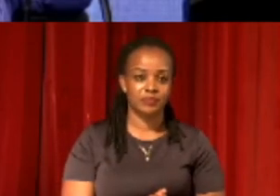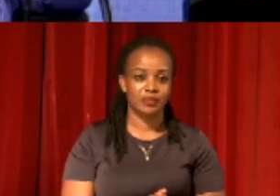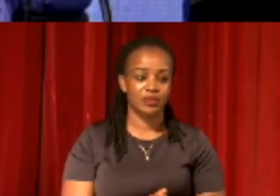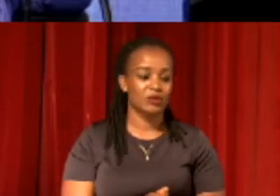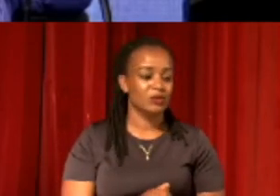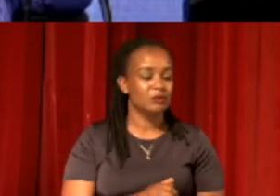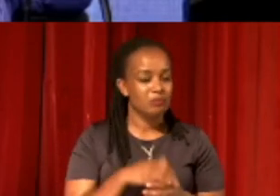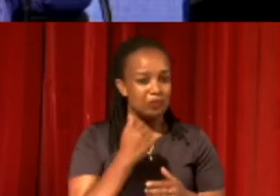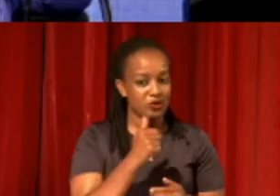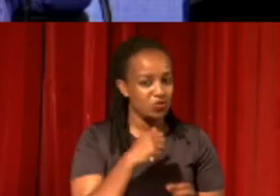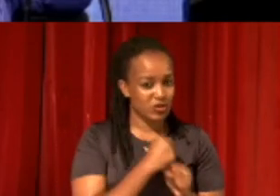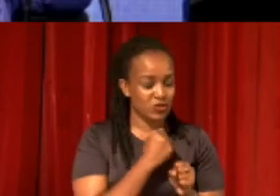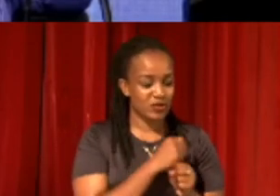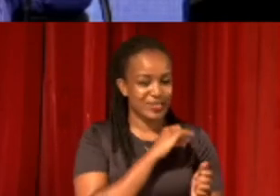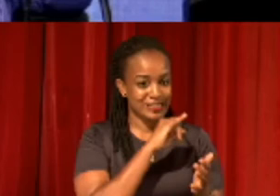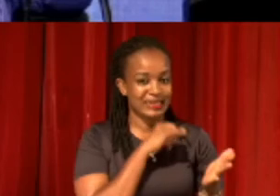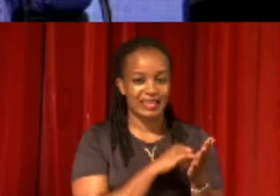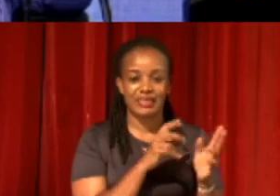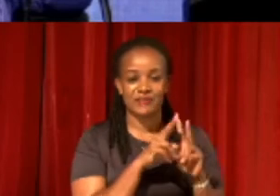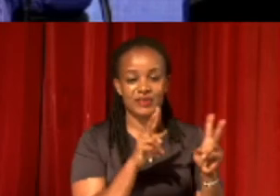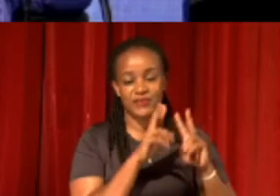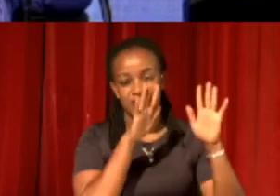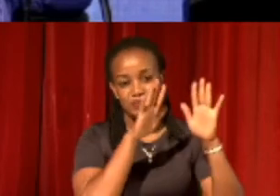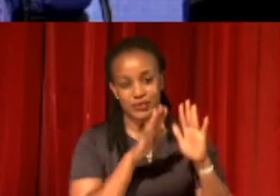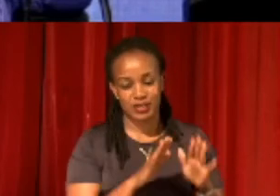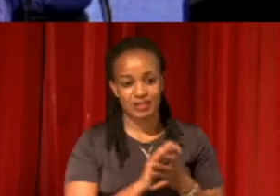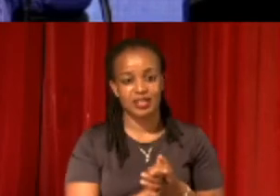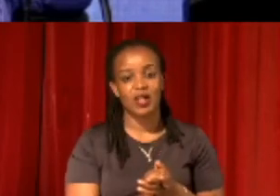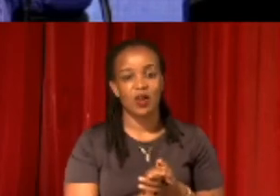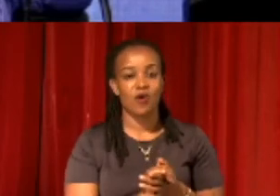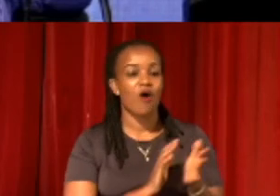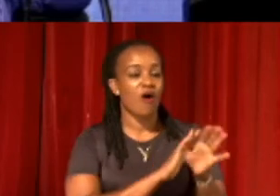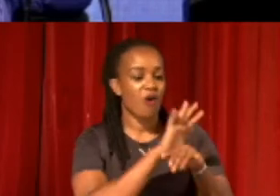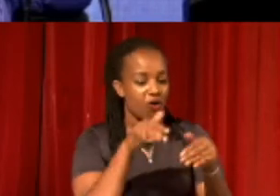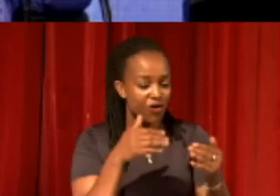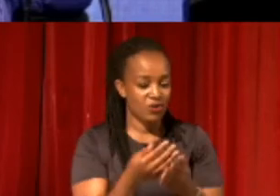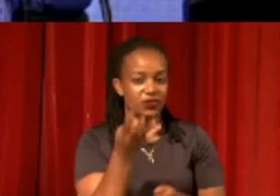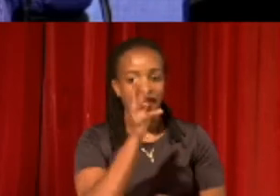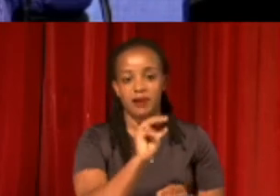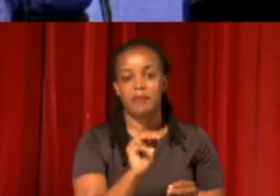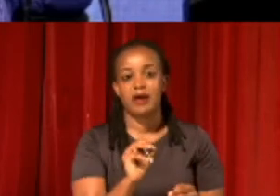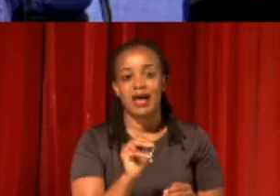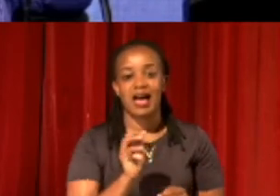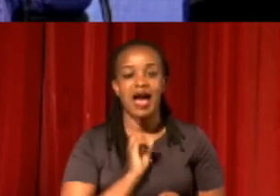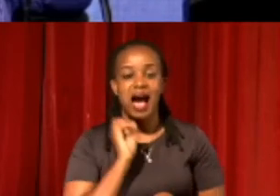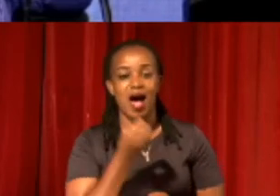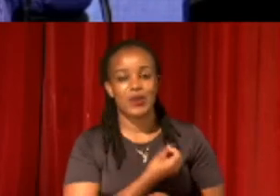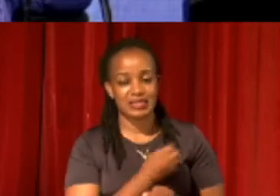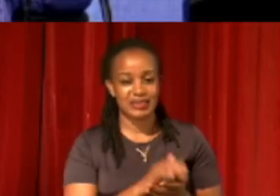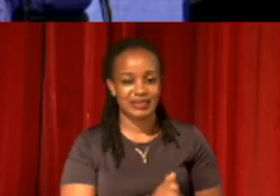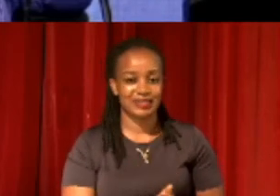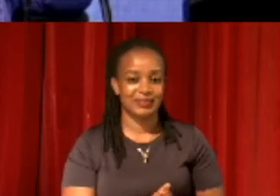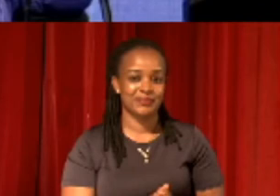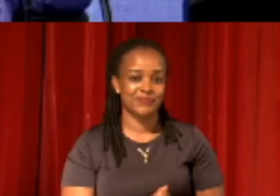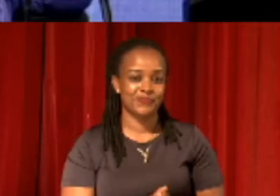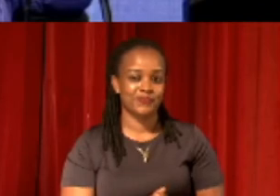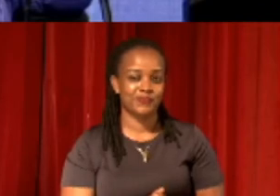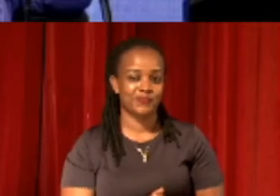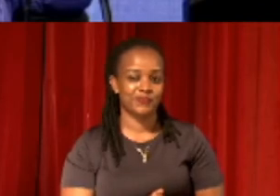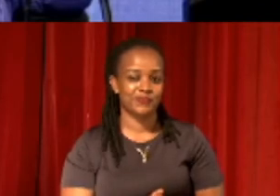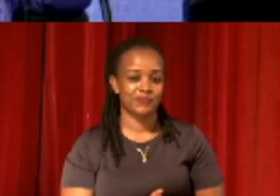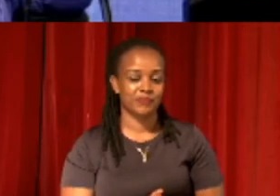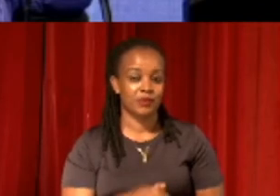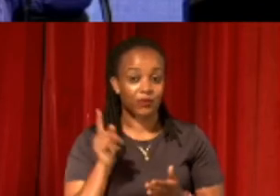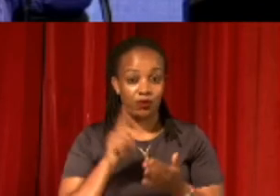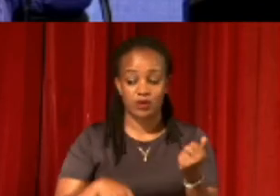do. We still do. And they're important. Like I said, all of them are ours. And they're important. But I think, you know,